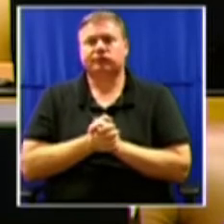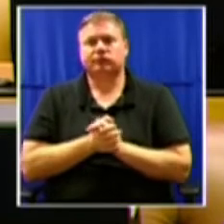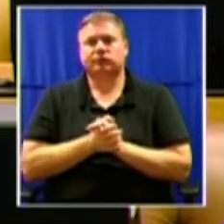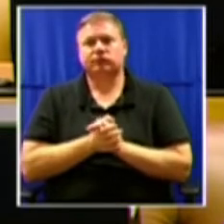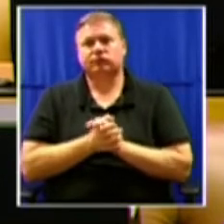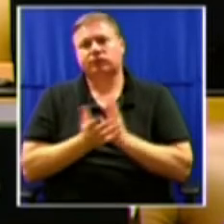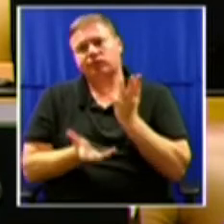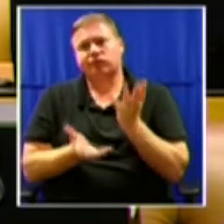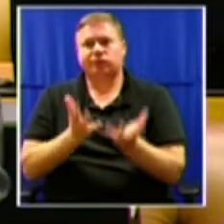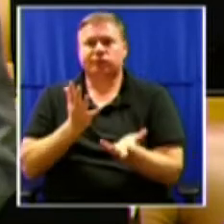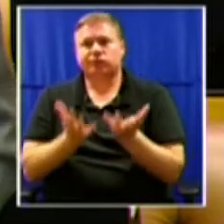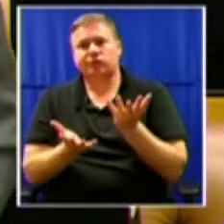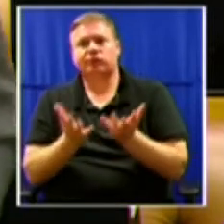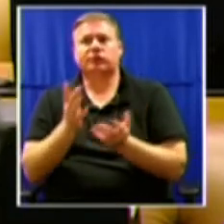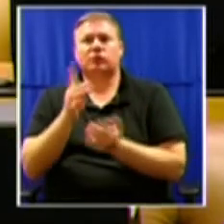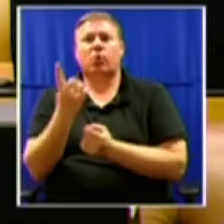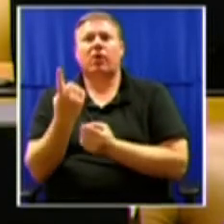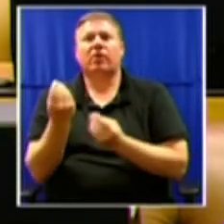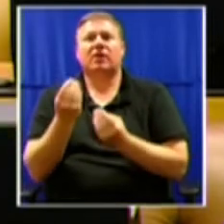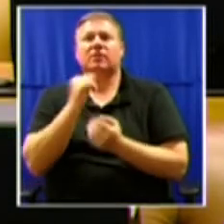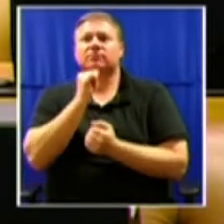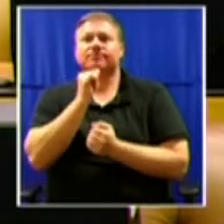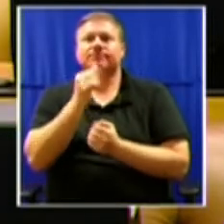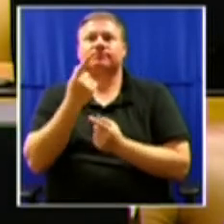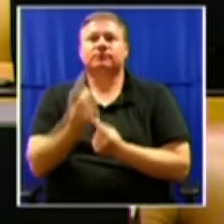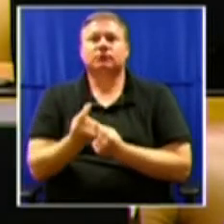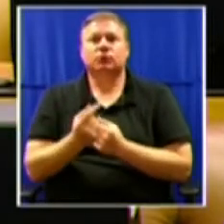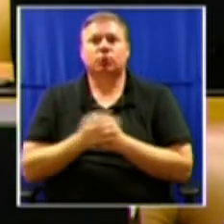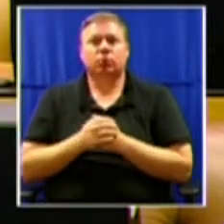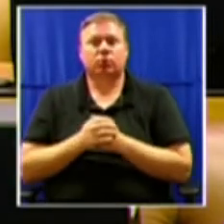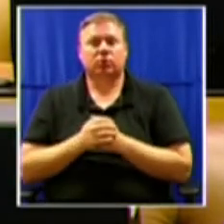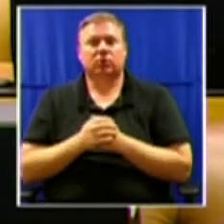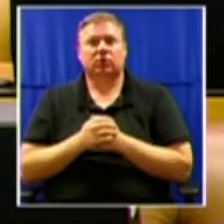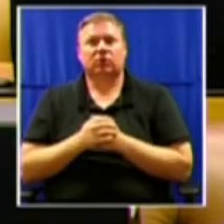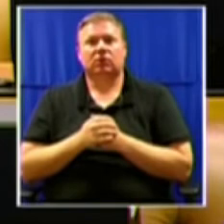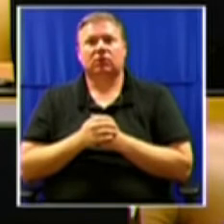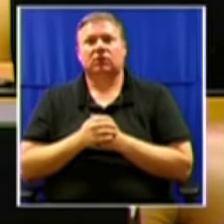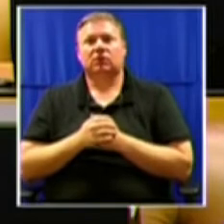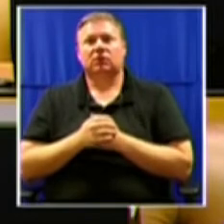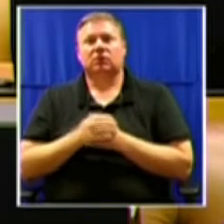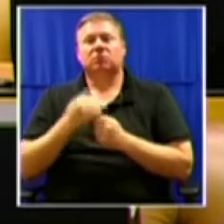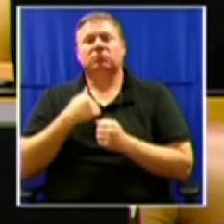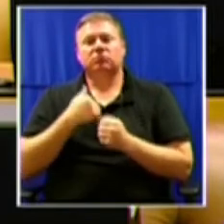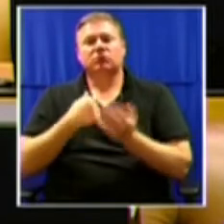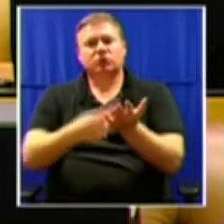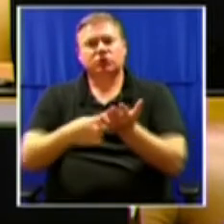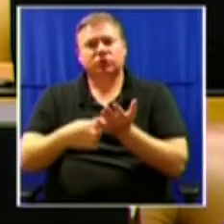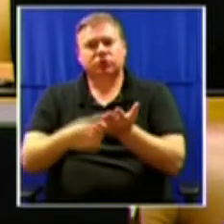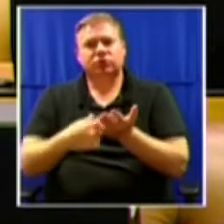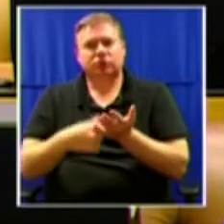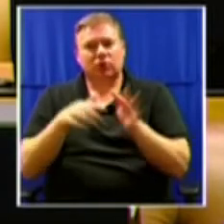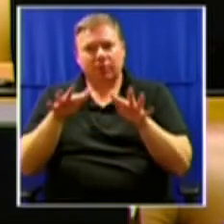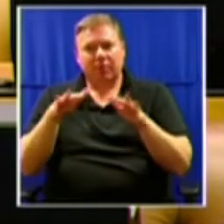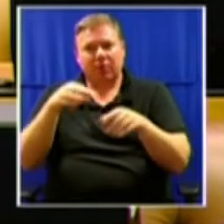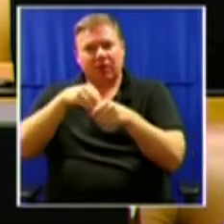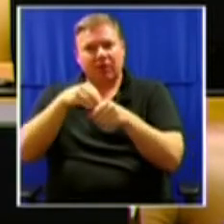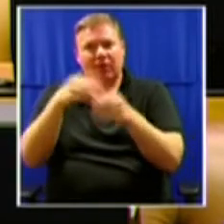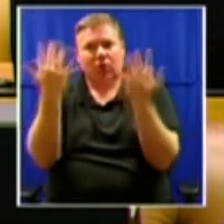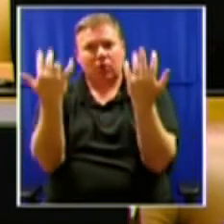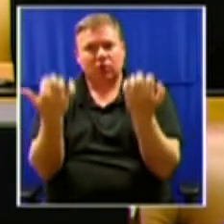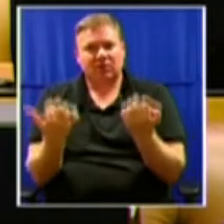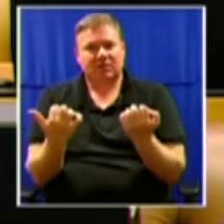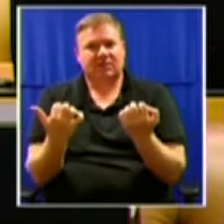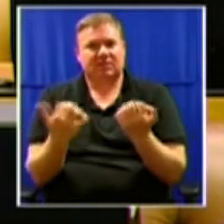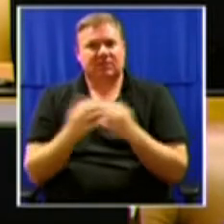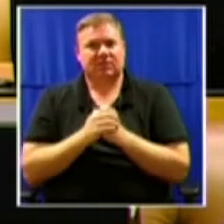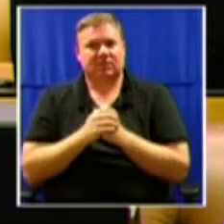maybe one thing that we don't do, but I have spoken to the people that are responsible for statistics, crime